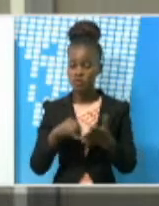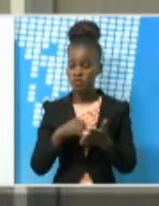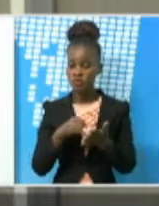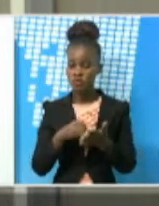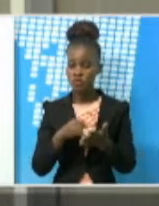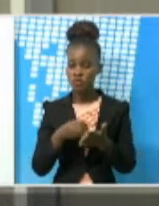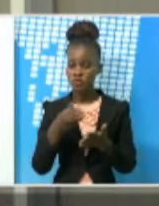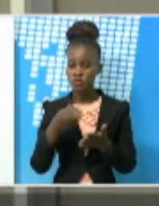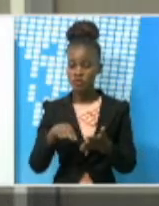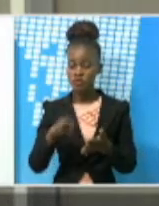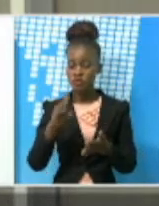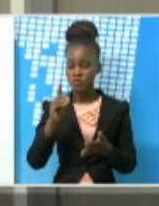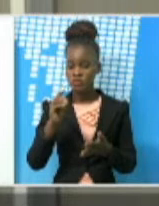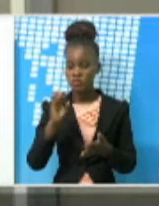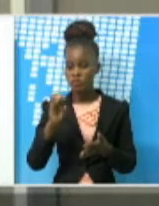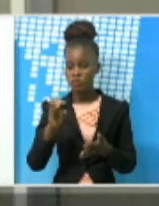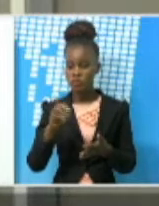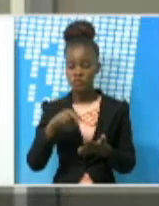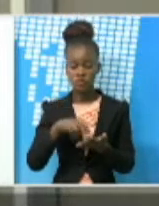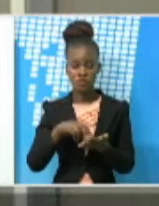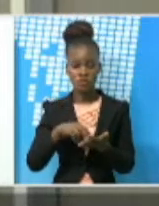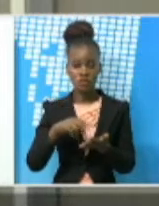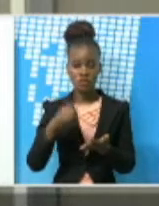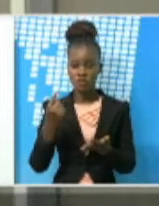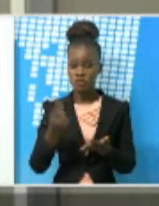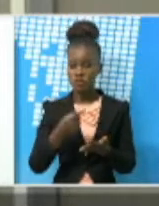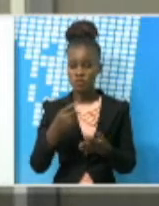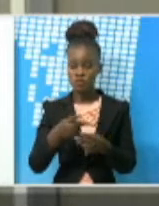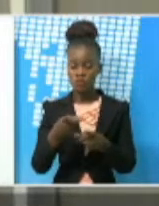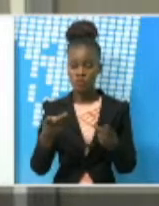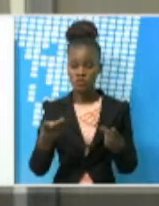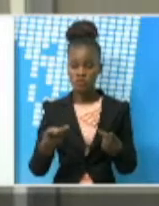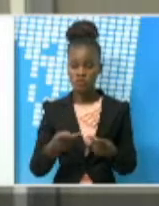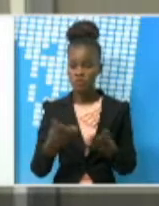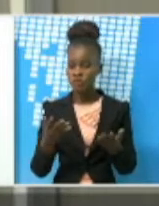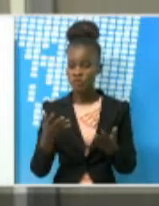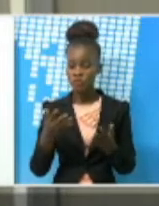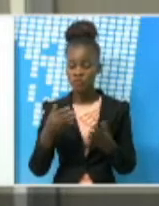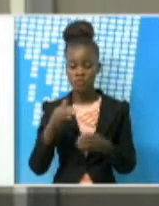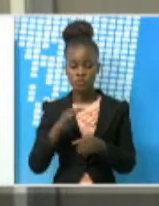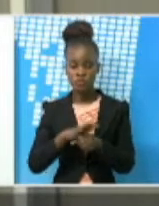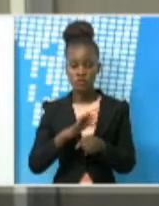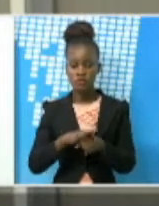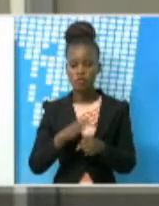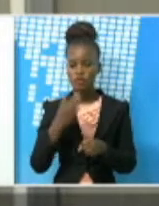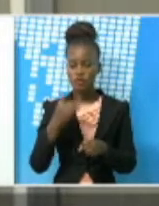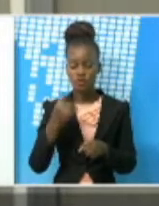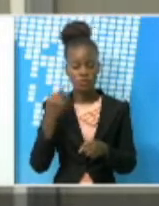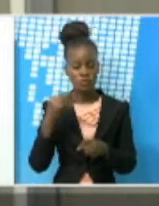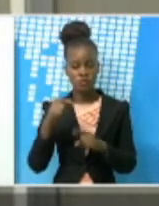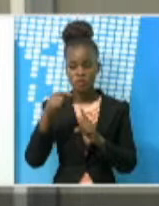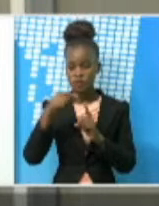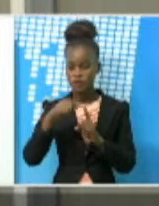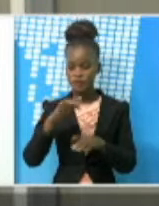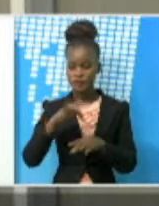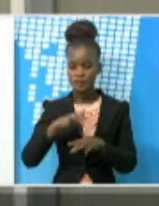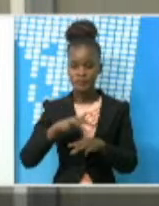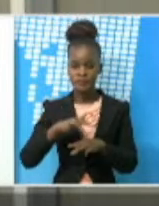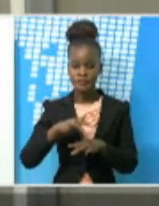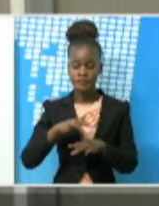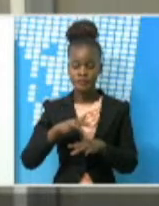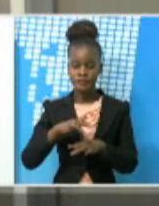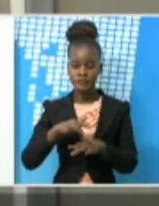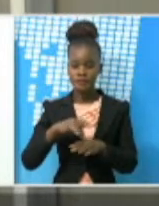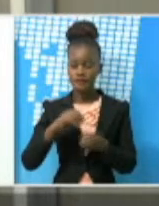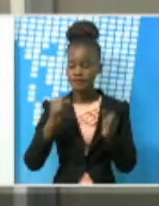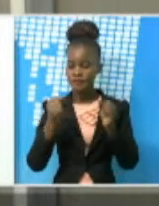UDC, that is what we stand for. We only go to areas where we feel that there is need to have that